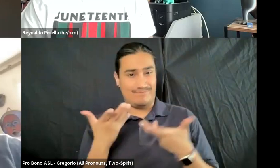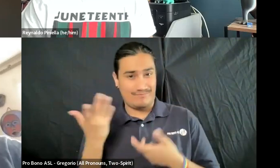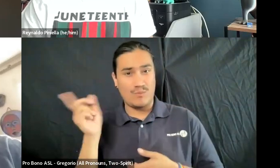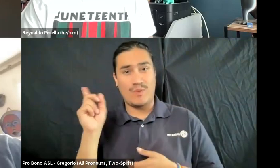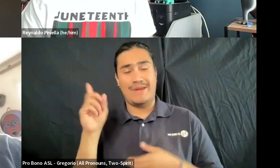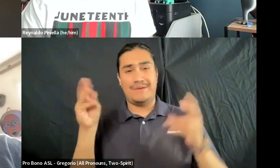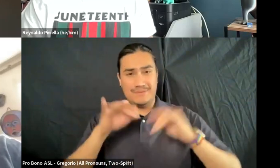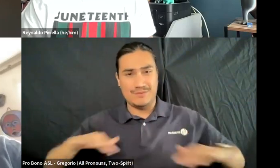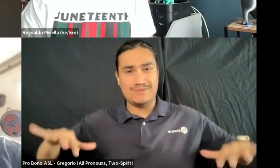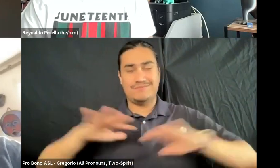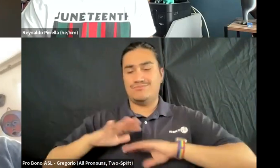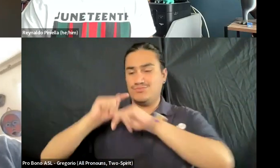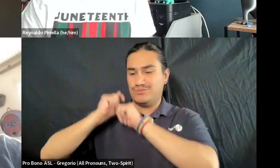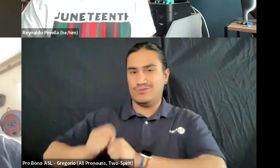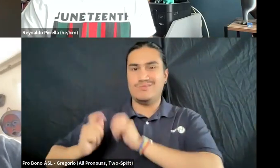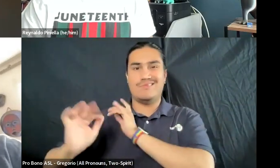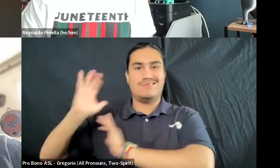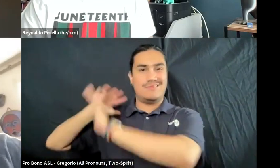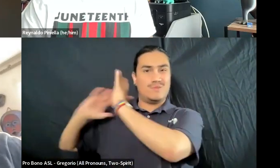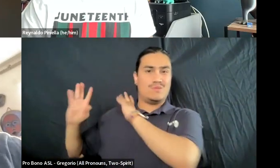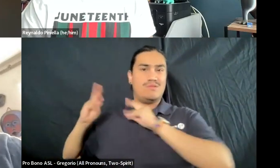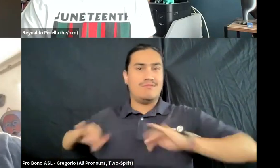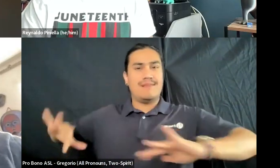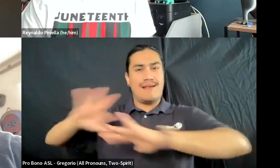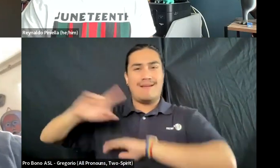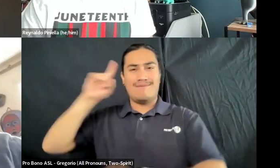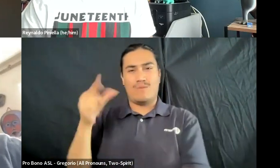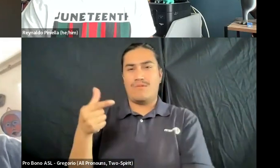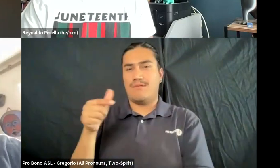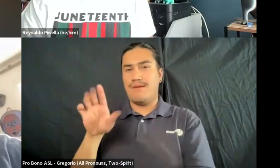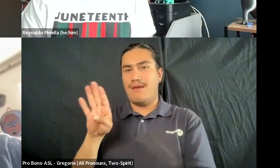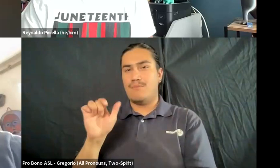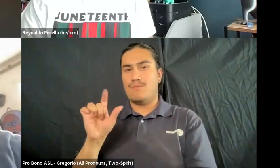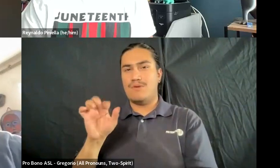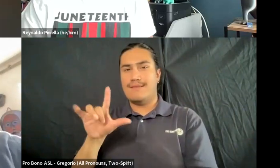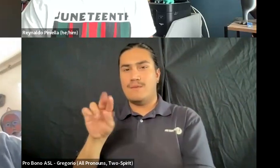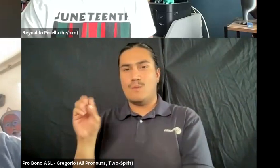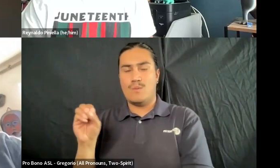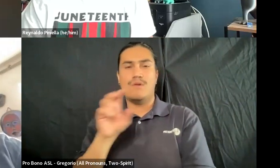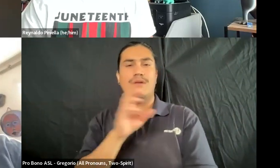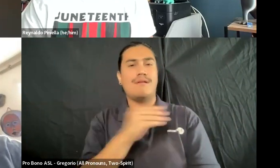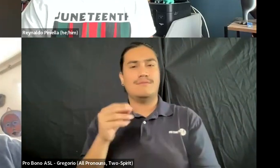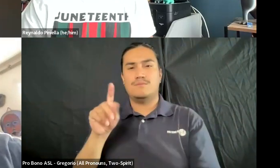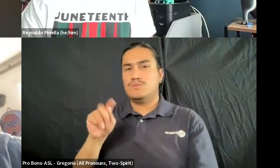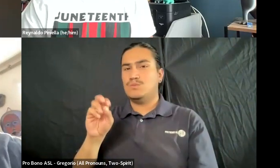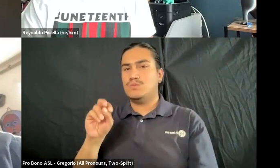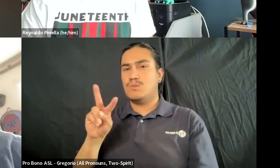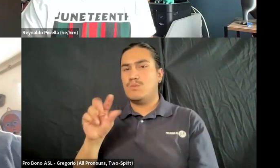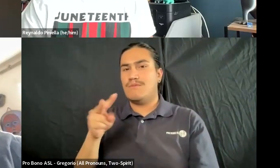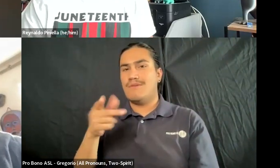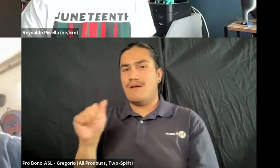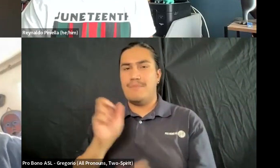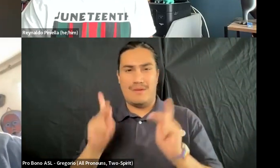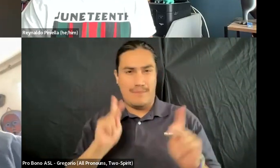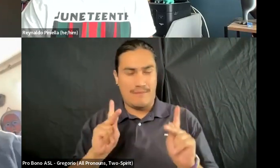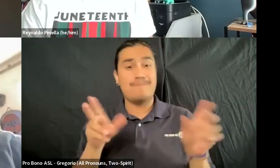the presence of the traditional, ancestral, and unceded territory, like the Gabrielino and the Tabonga peoples. And I'd like to also acknowledge that